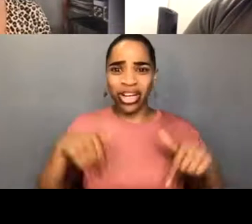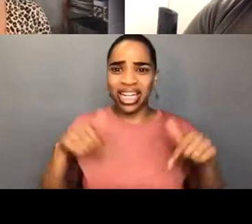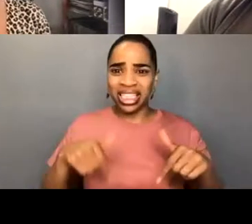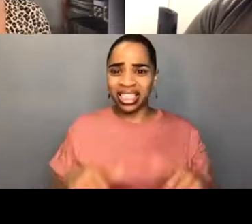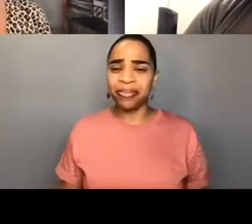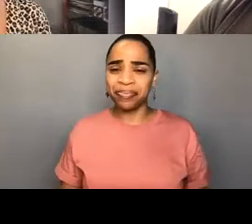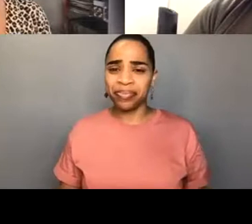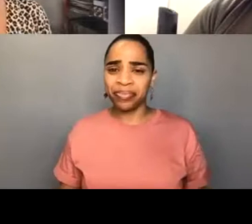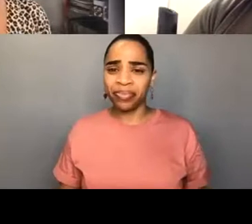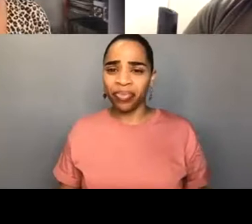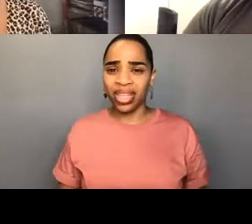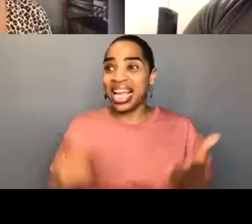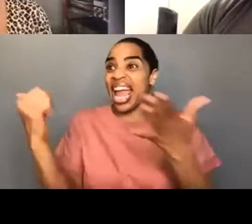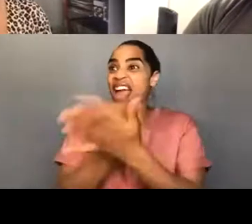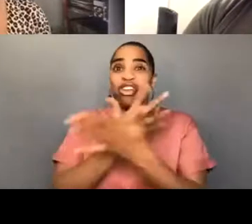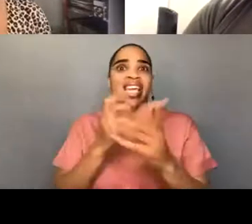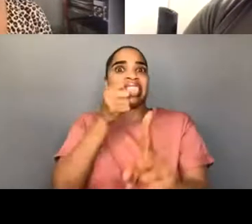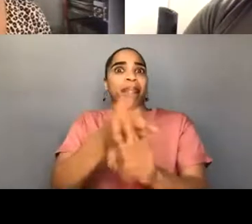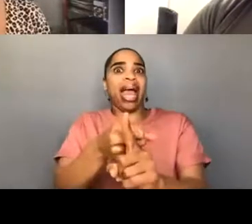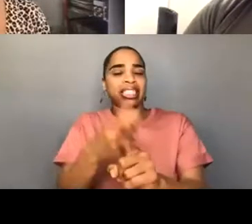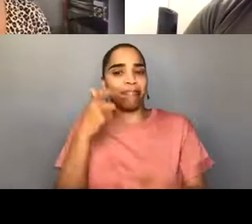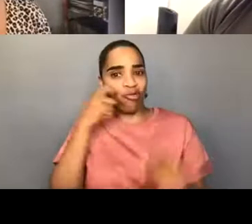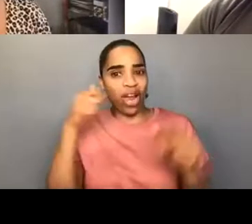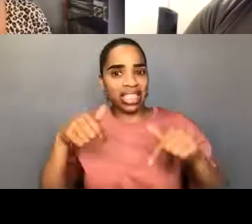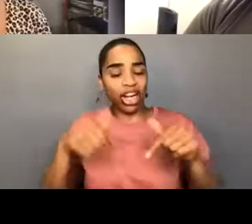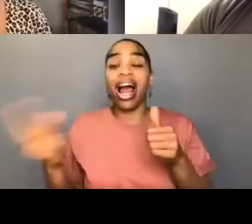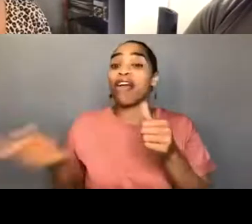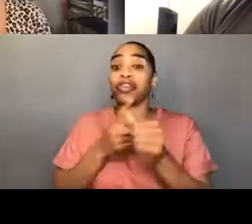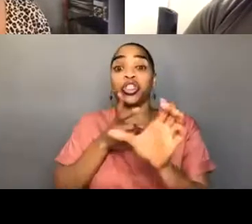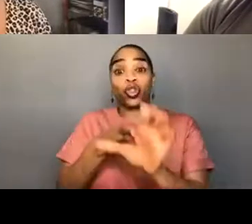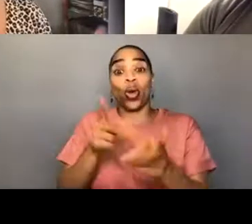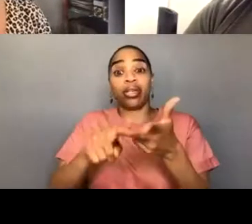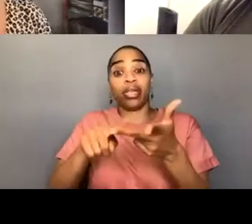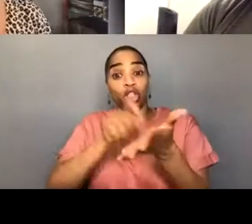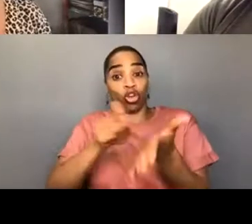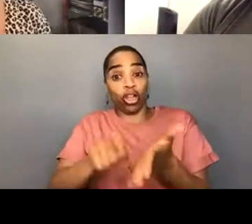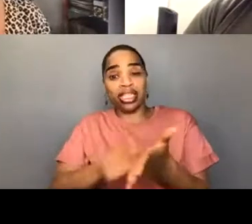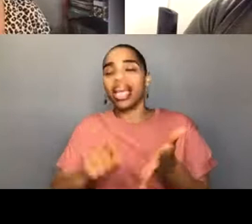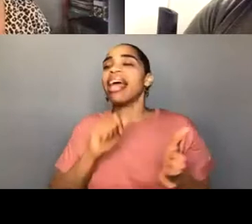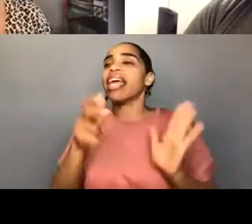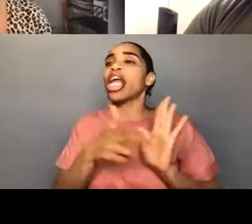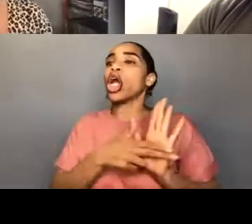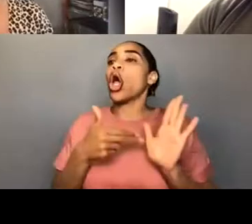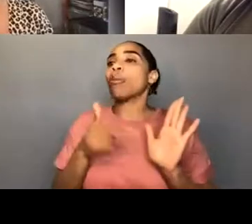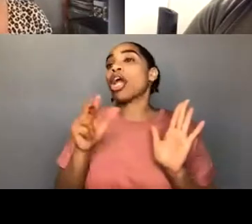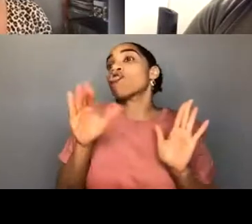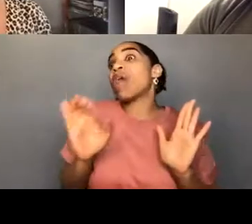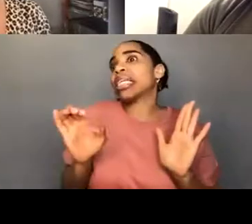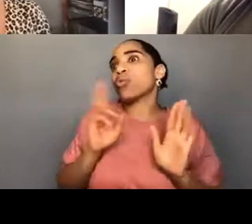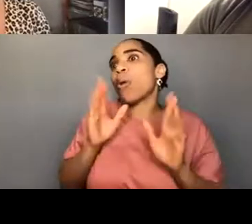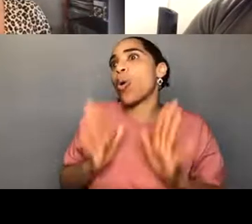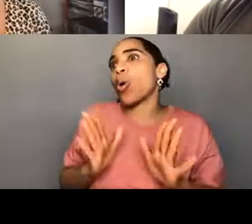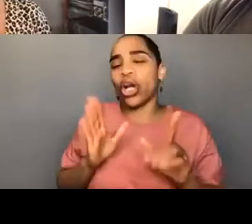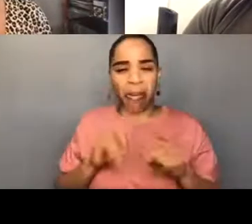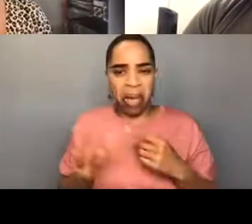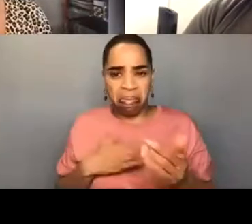American life that's not impacted by it. So when I was first starting out, I wasn't considered a race beat reporter, but it didn't matter